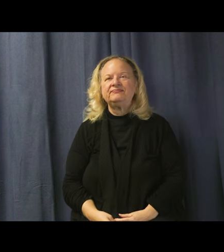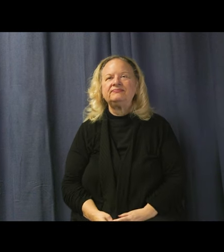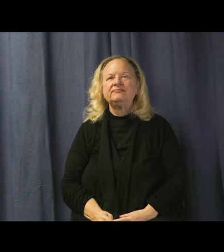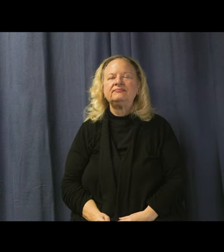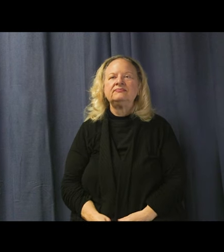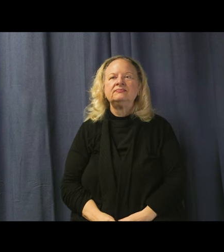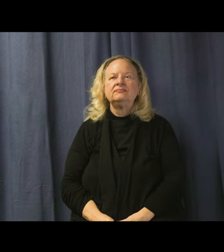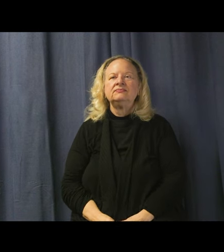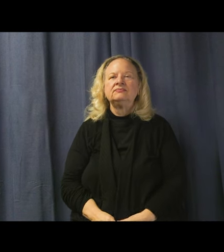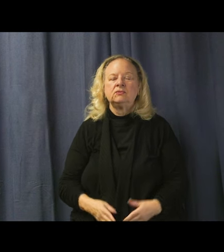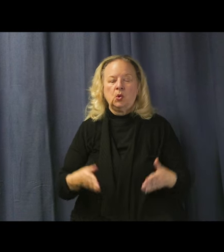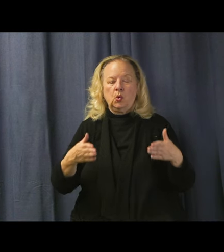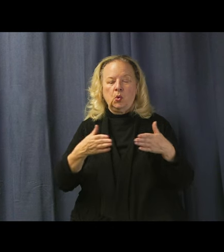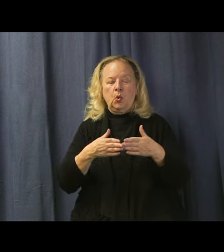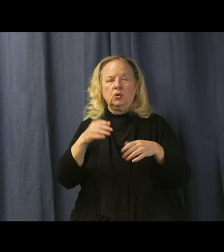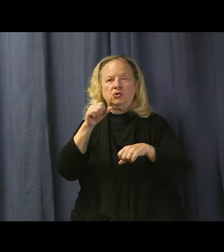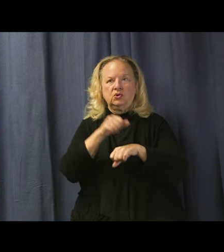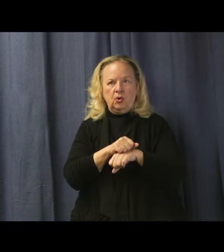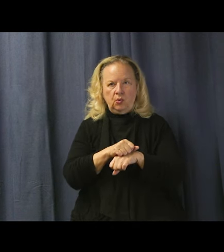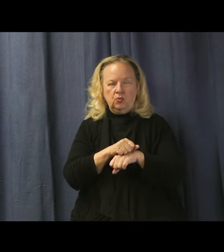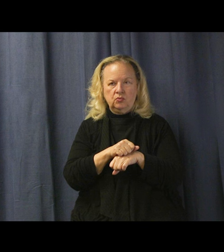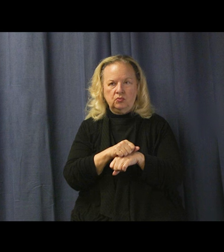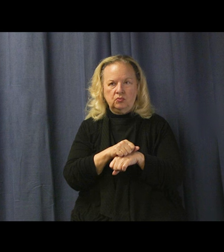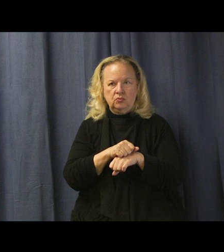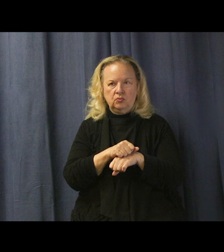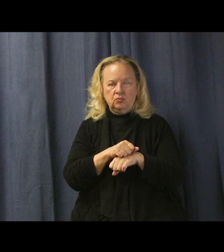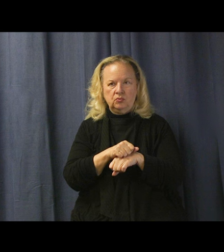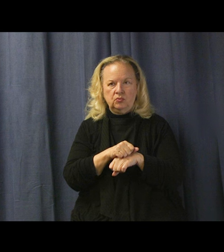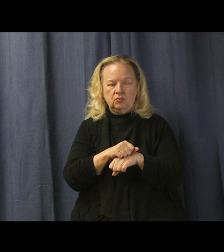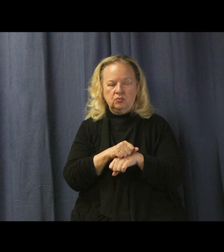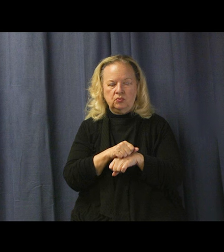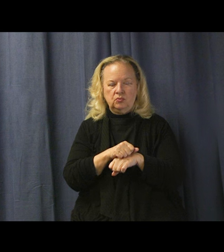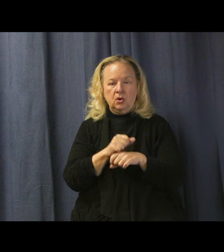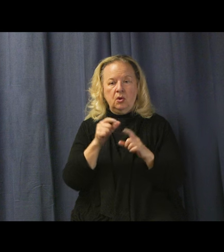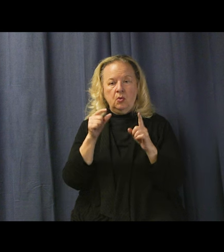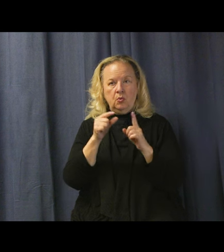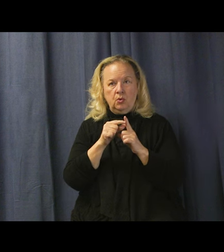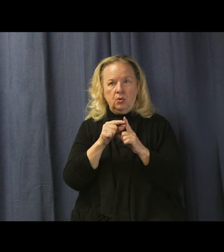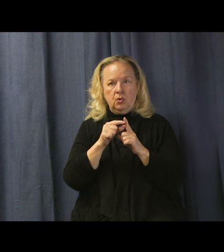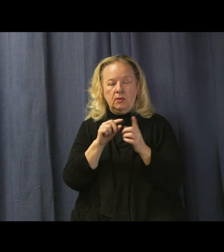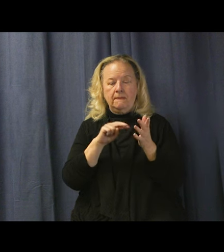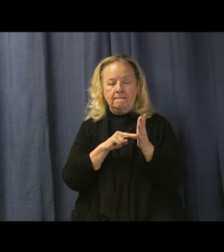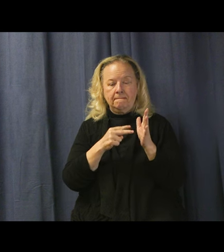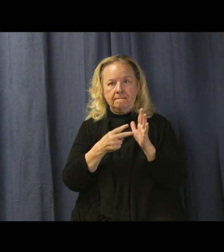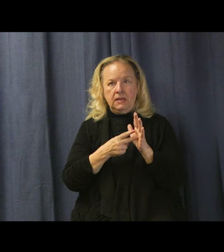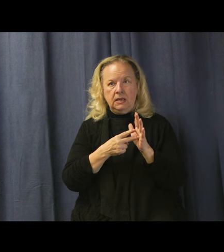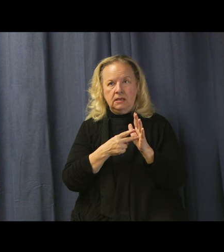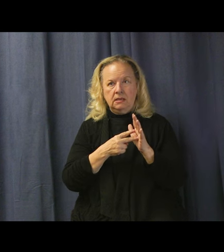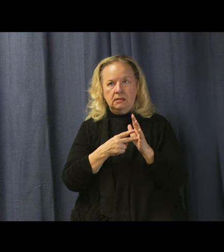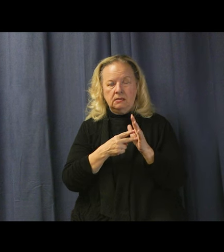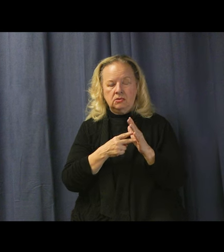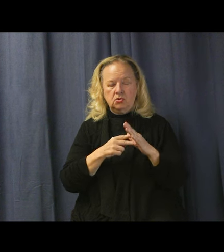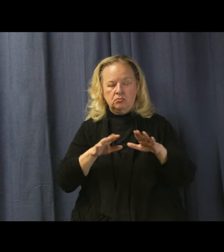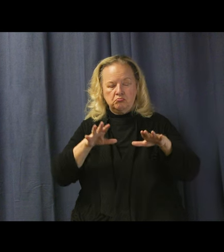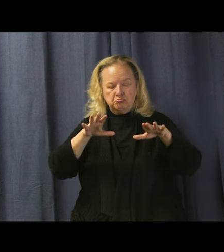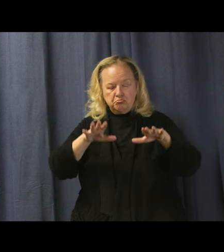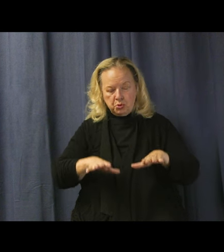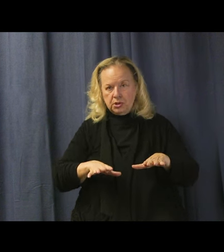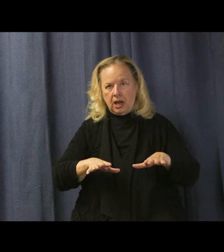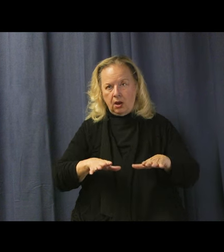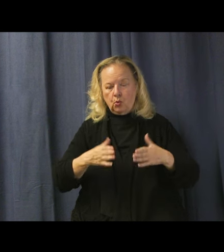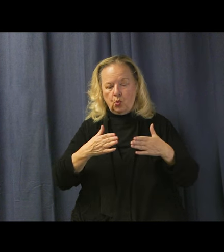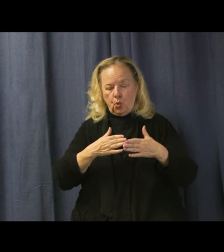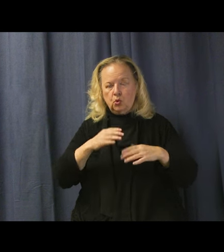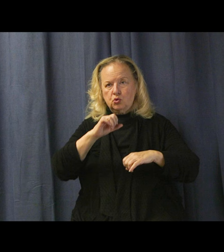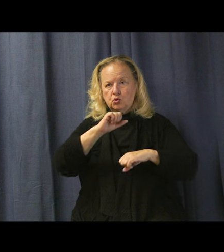Here I have, he's the cornerstone, and that word there means to lay a cornerstone. Part of